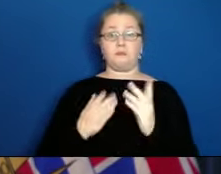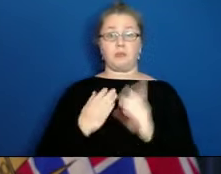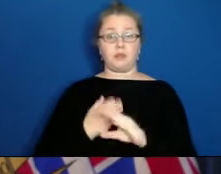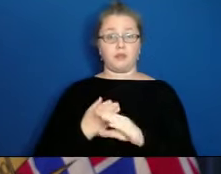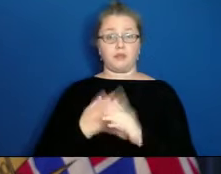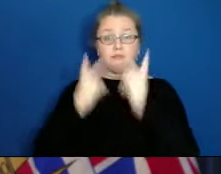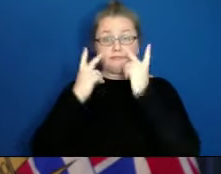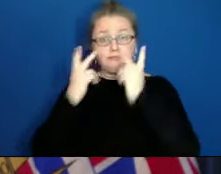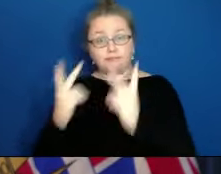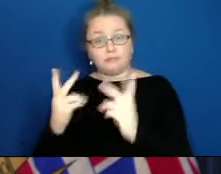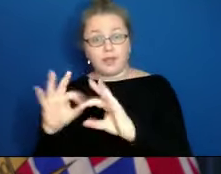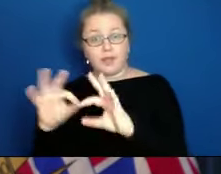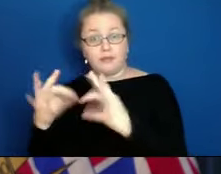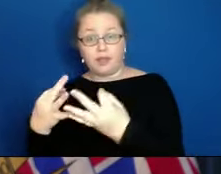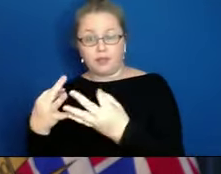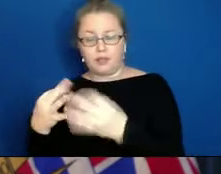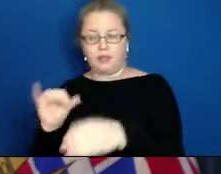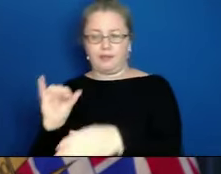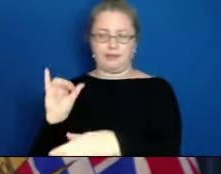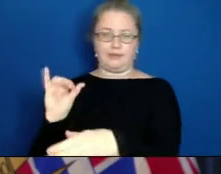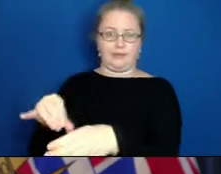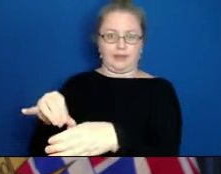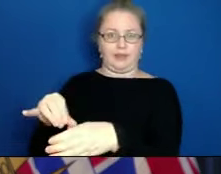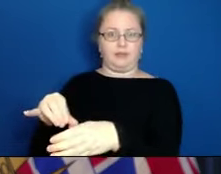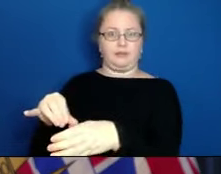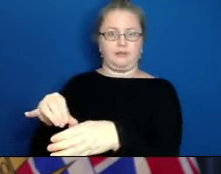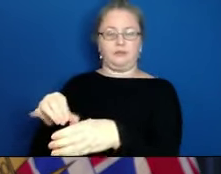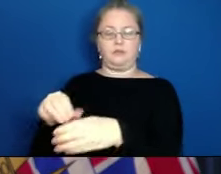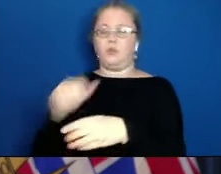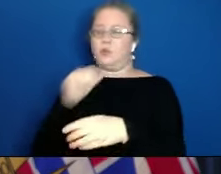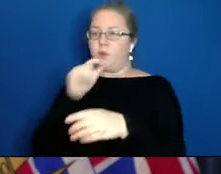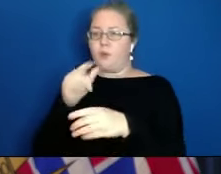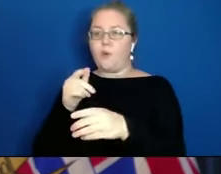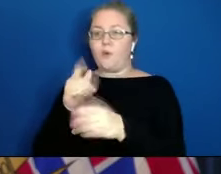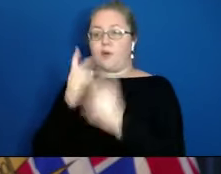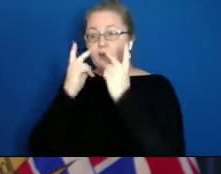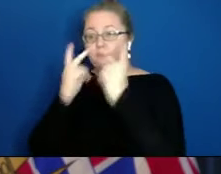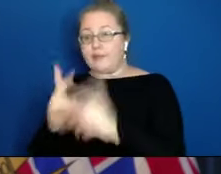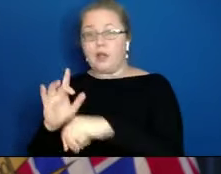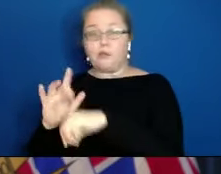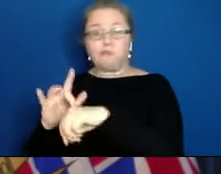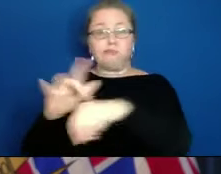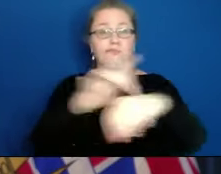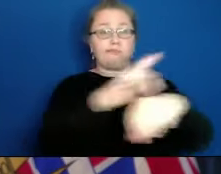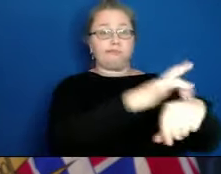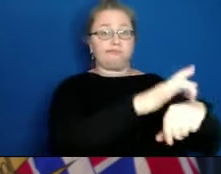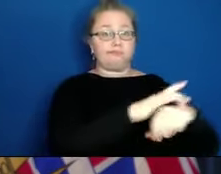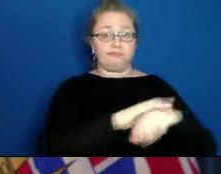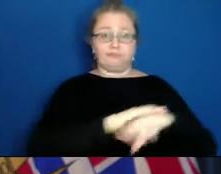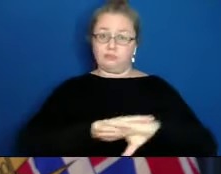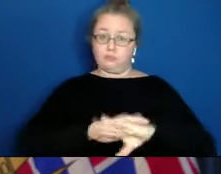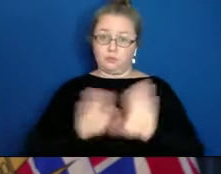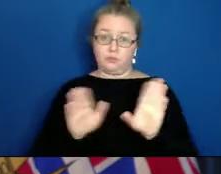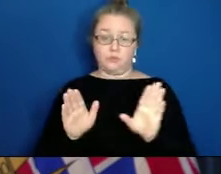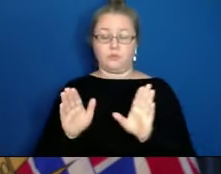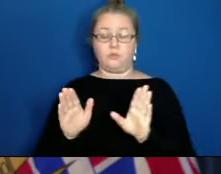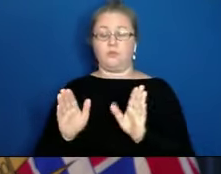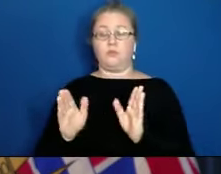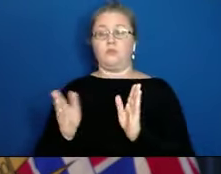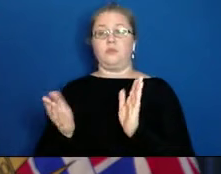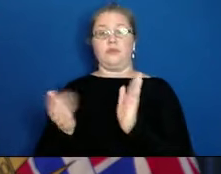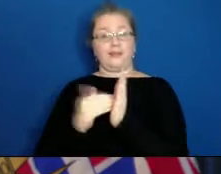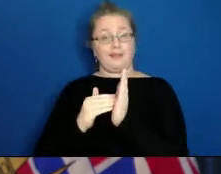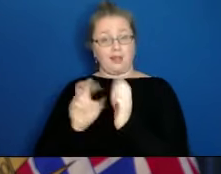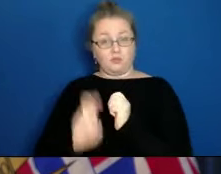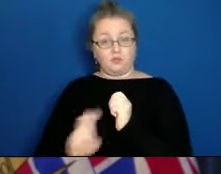right now. As previously noted, any travel within the region even is suspended for sports for